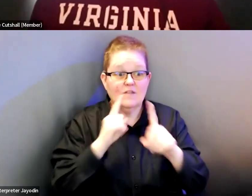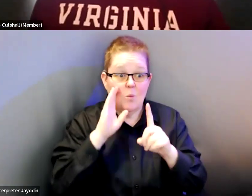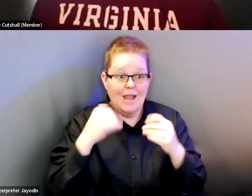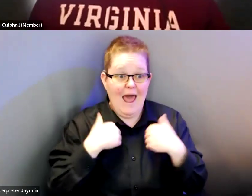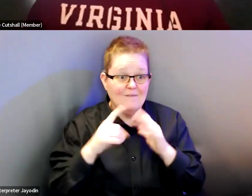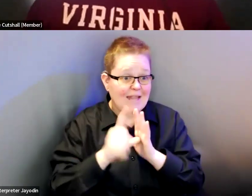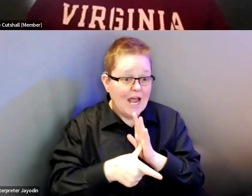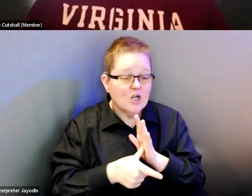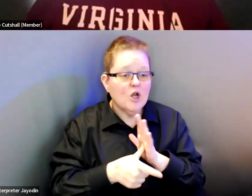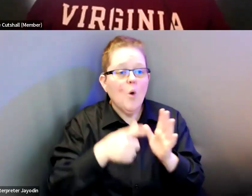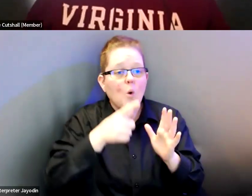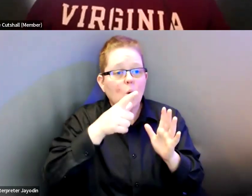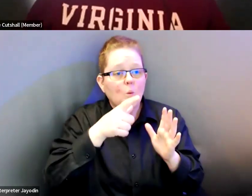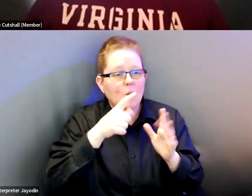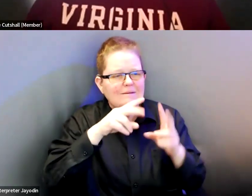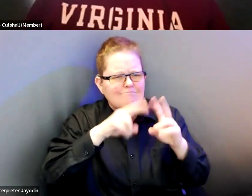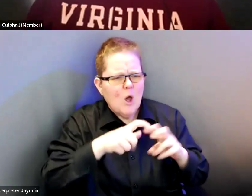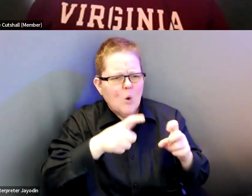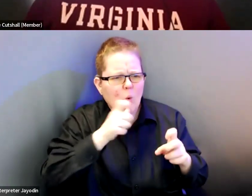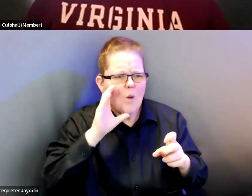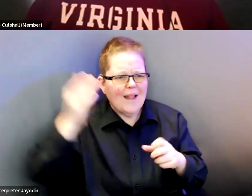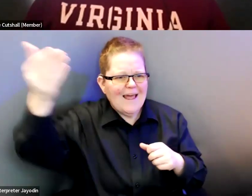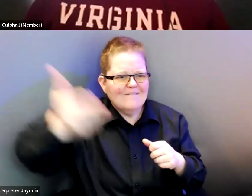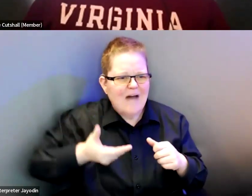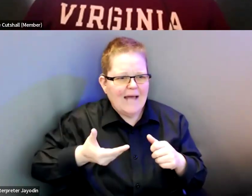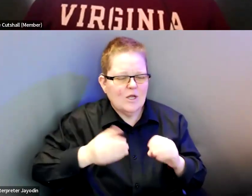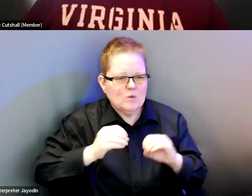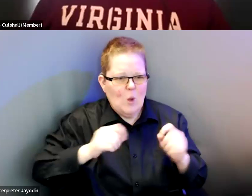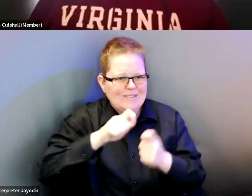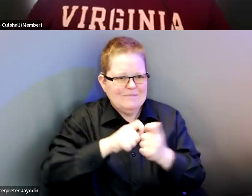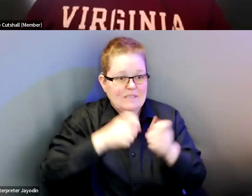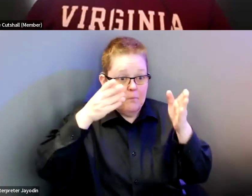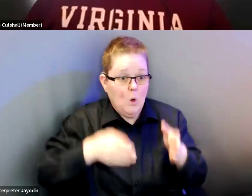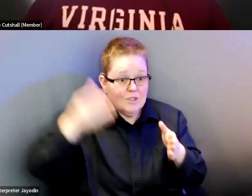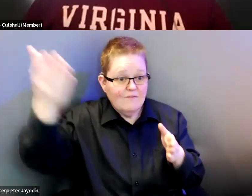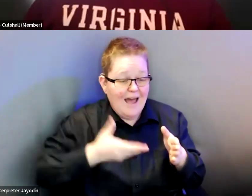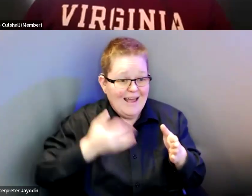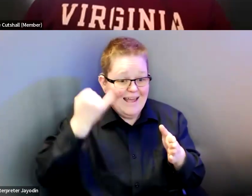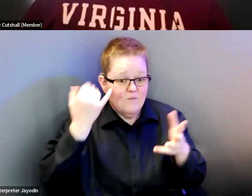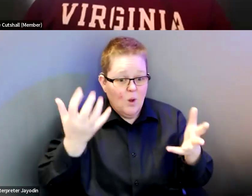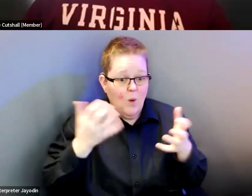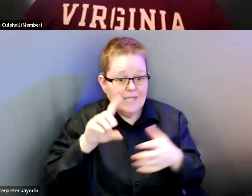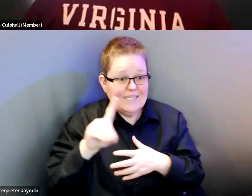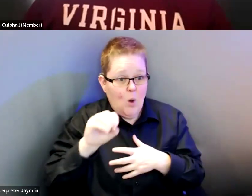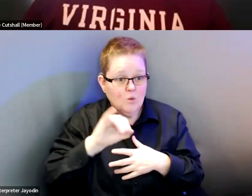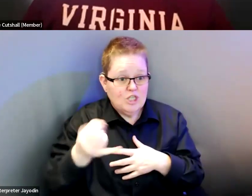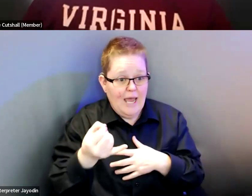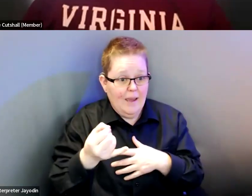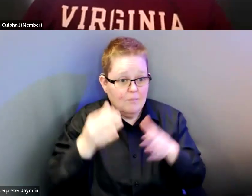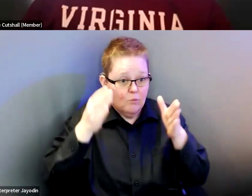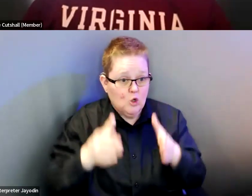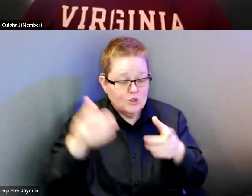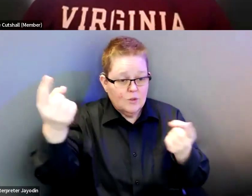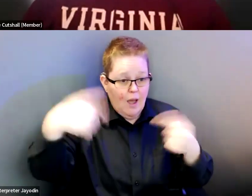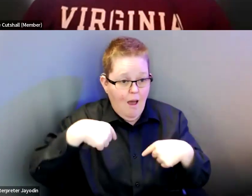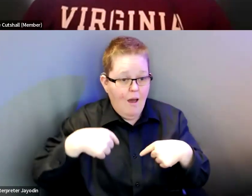who do we invite, there isn't going to be anybody to invite, right? If we want someone from DOJ to come and speak to us, I mean, Bobby is amazing,